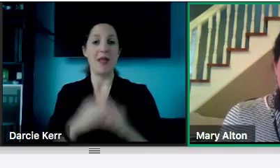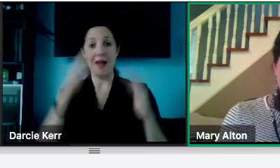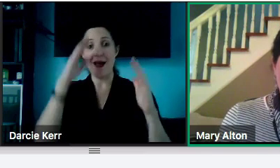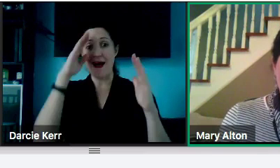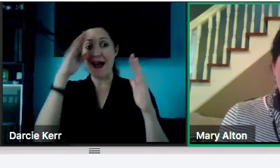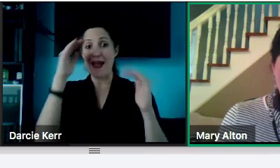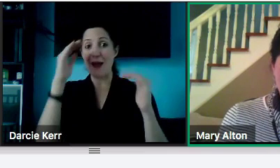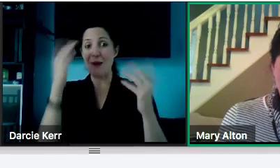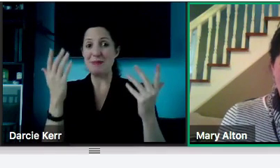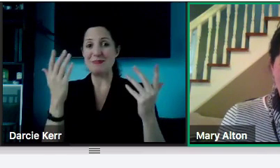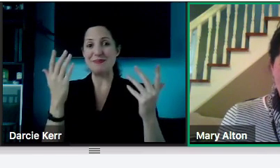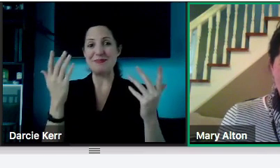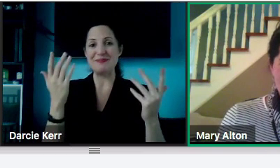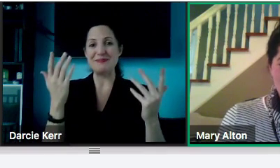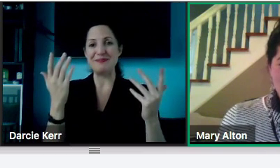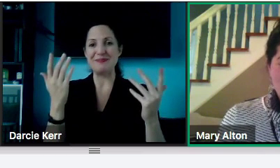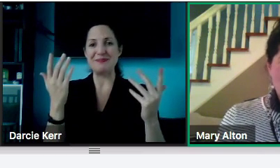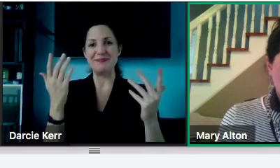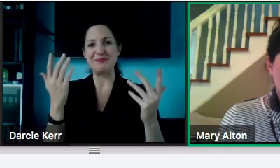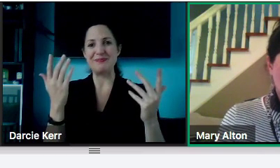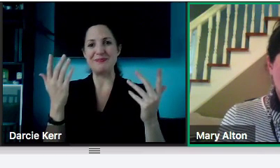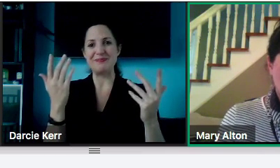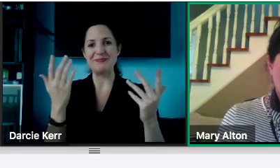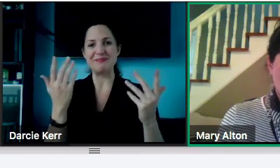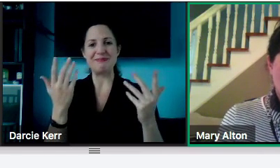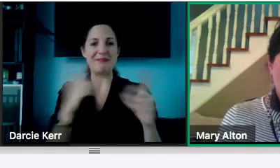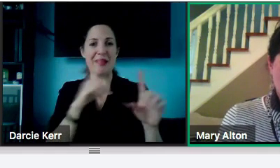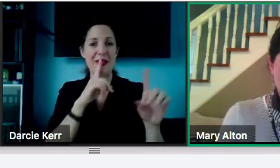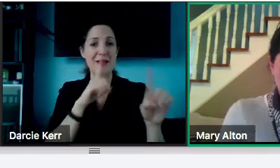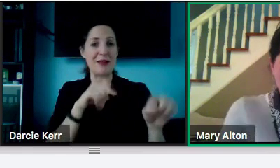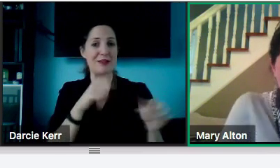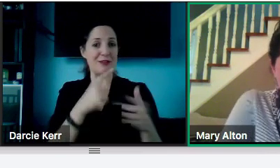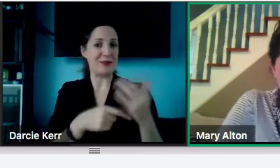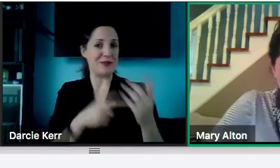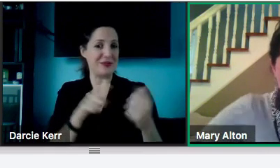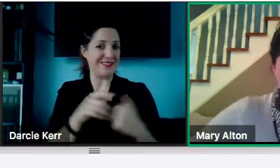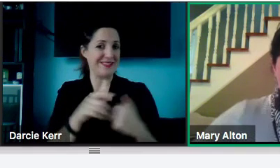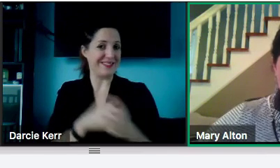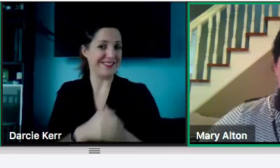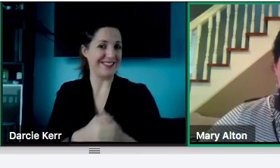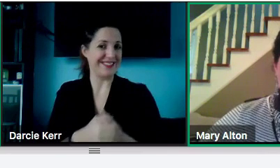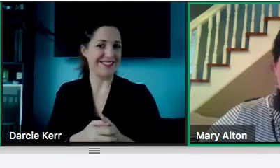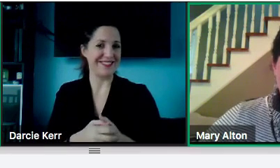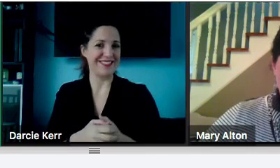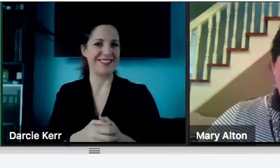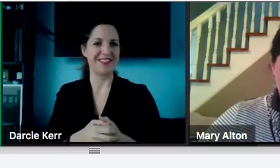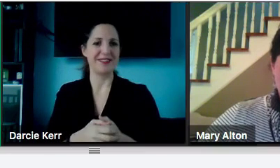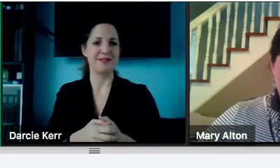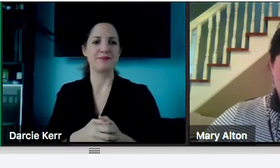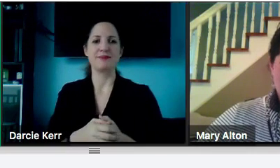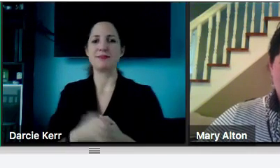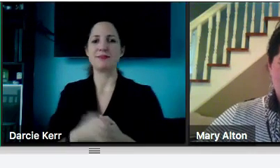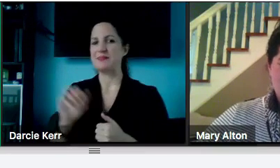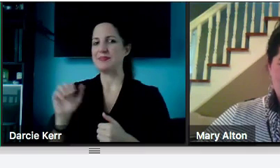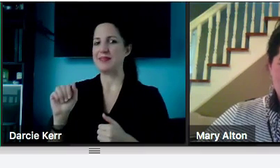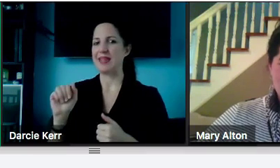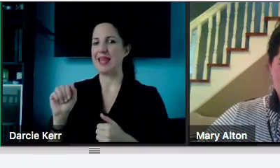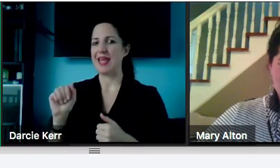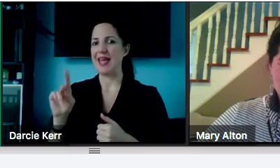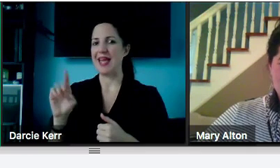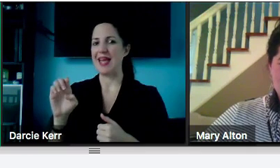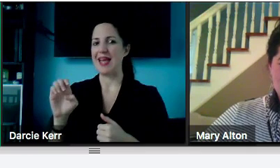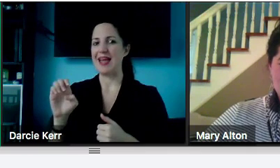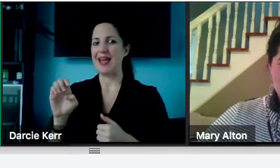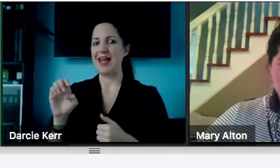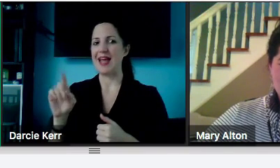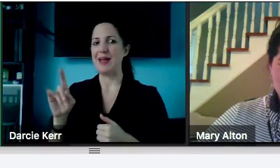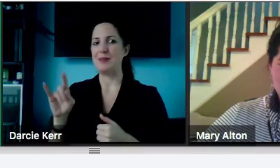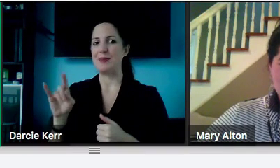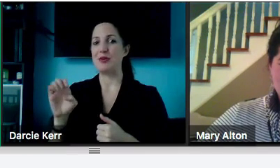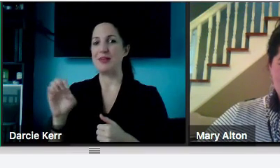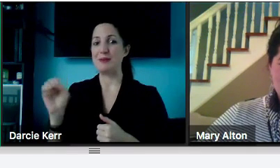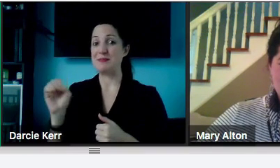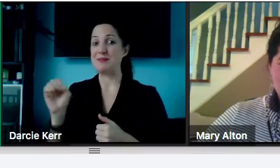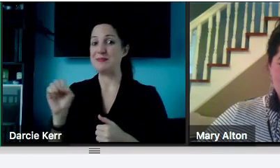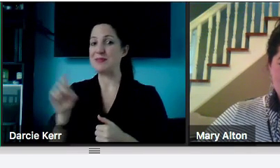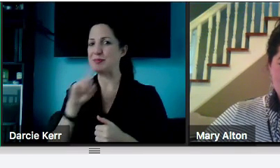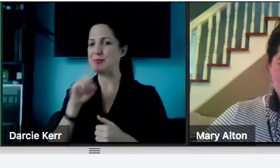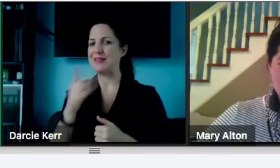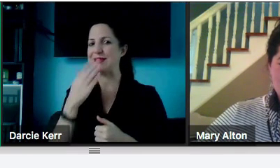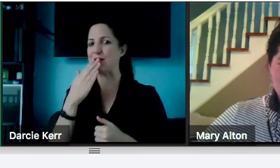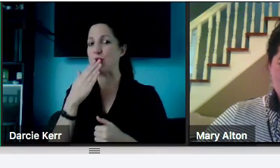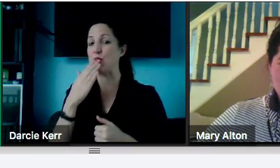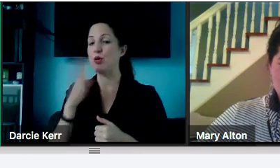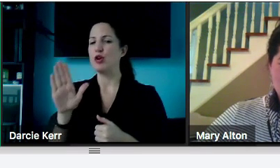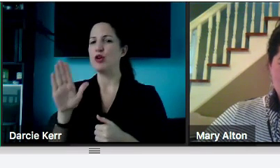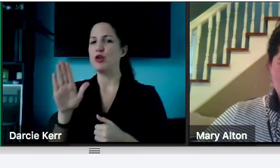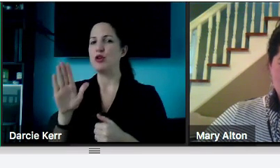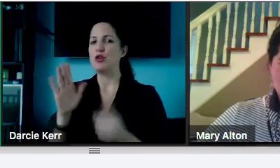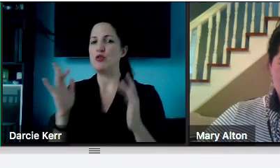of answers kind of what you were looking for, Anne-Marie. It's always great to get your insight, because you're in touch